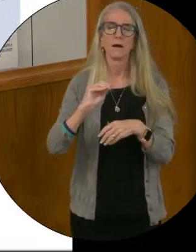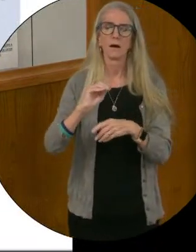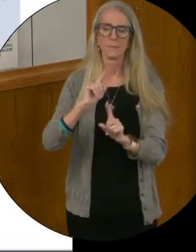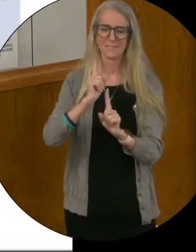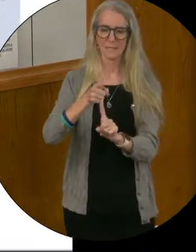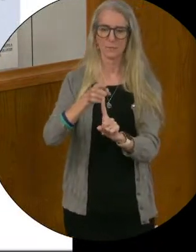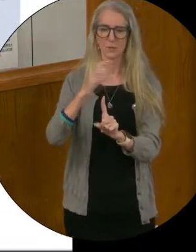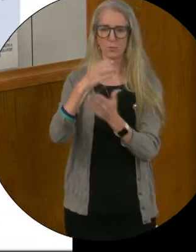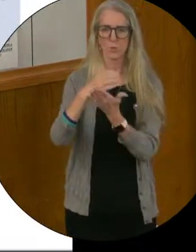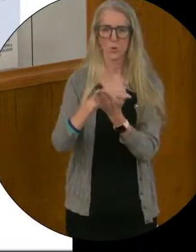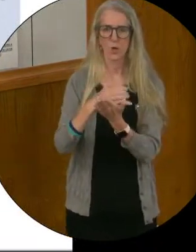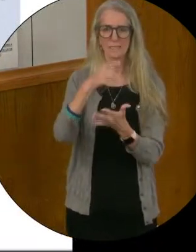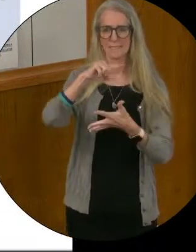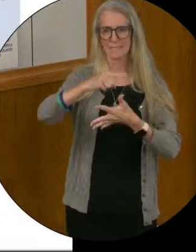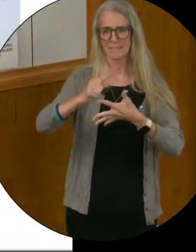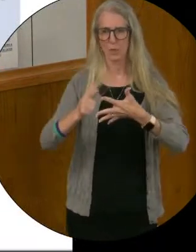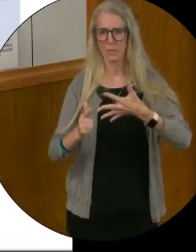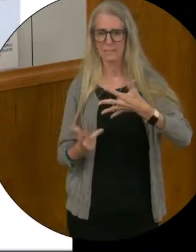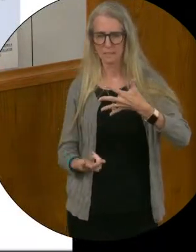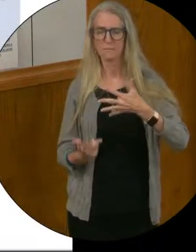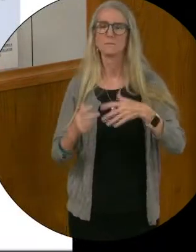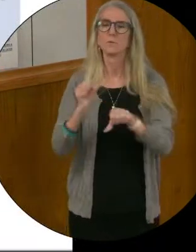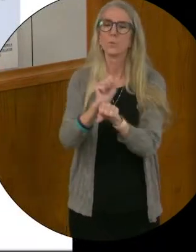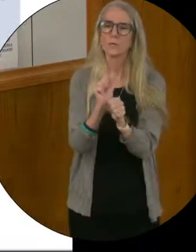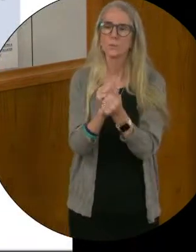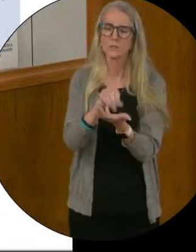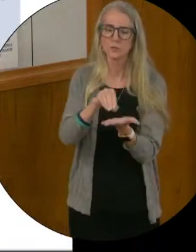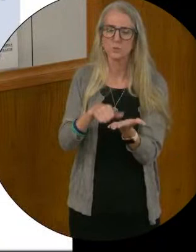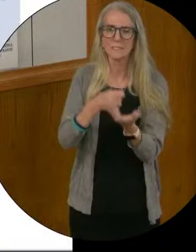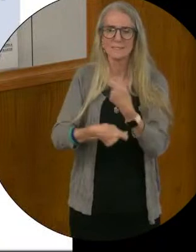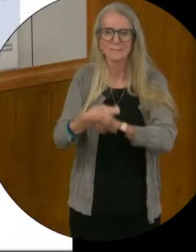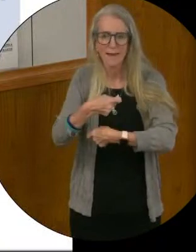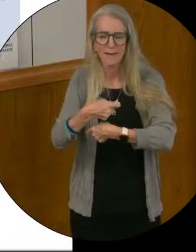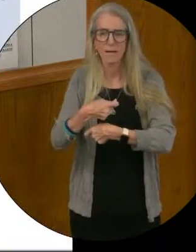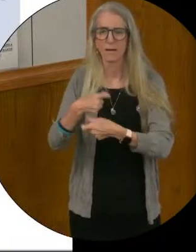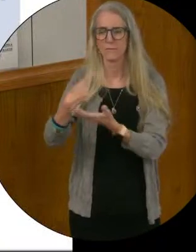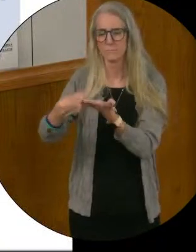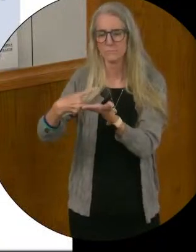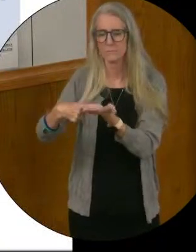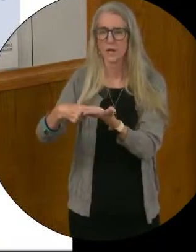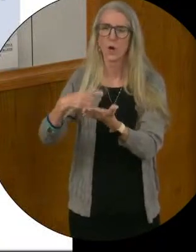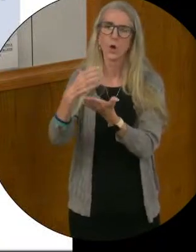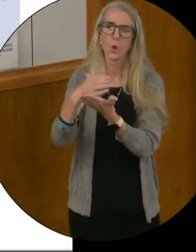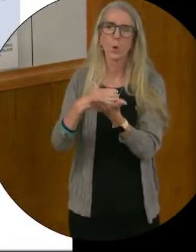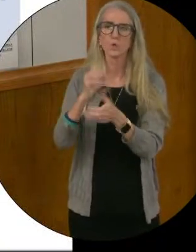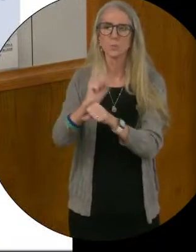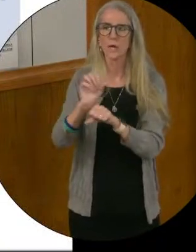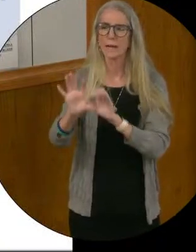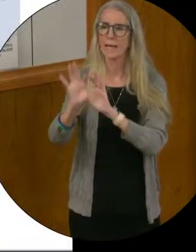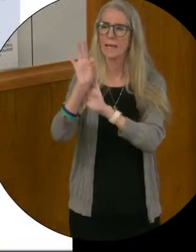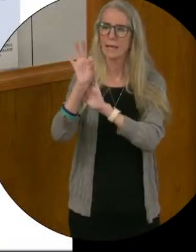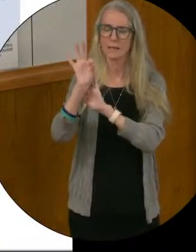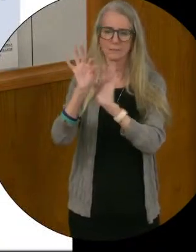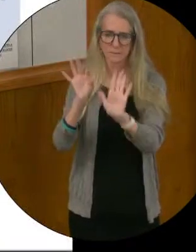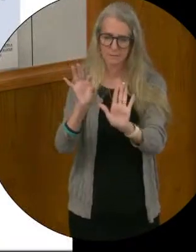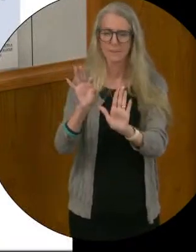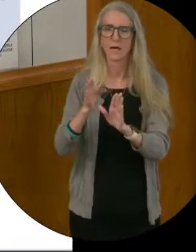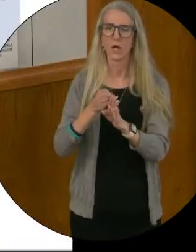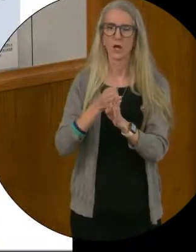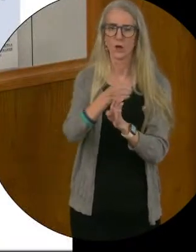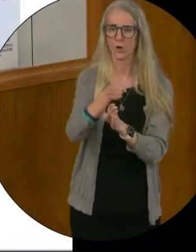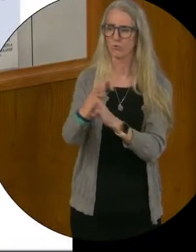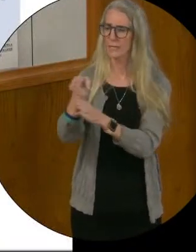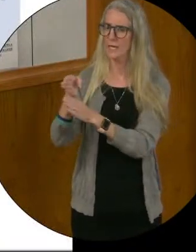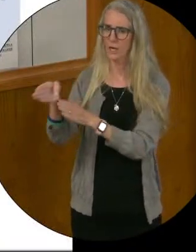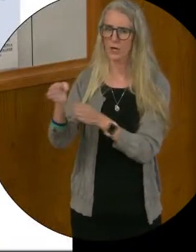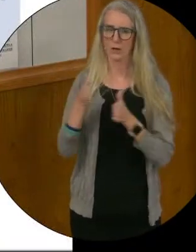sequencing, so working with students instead of talking about coursework as electives, it's about career pathways, it's about